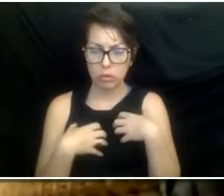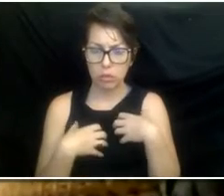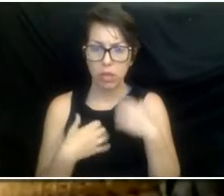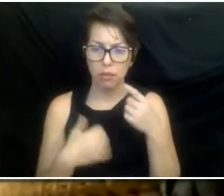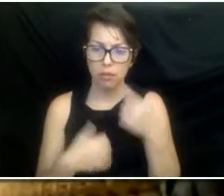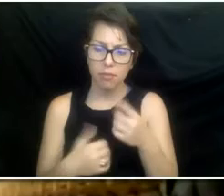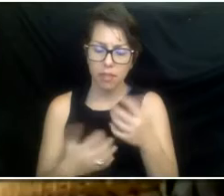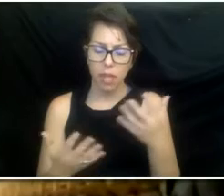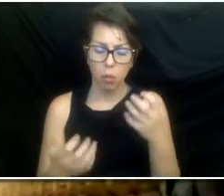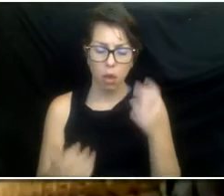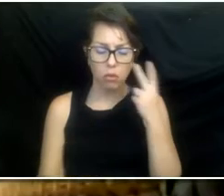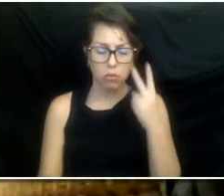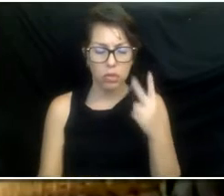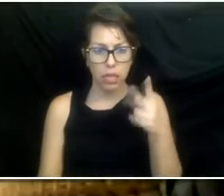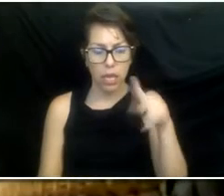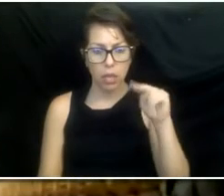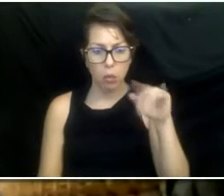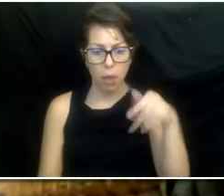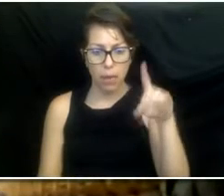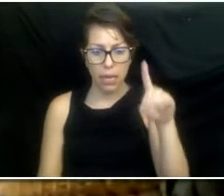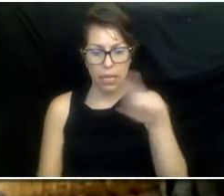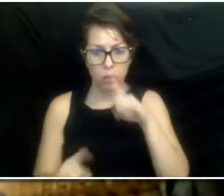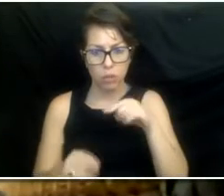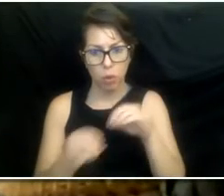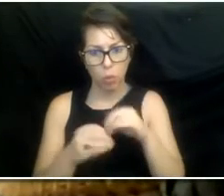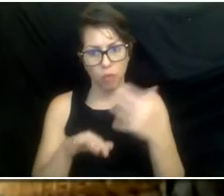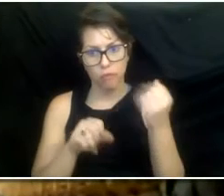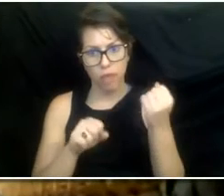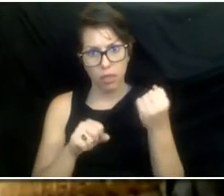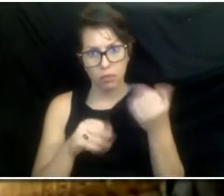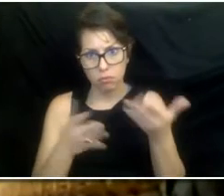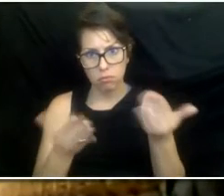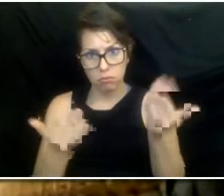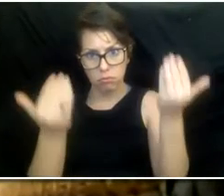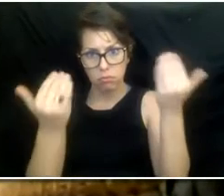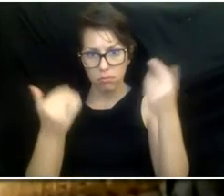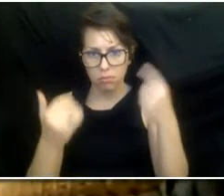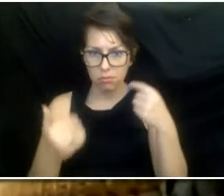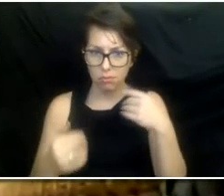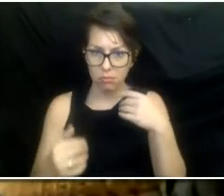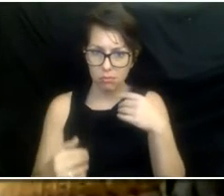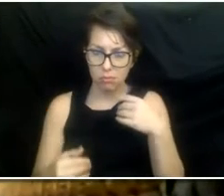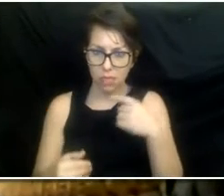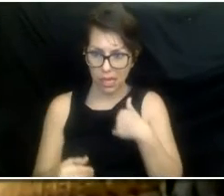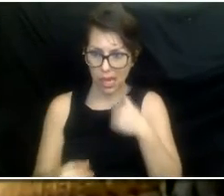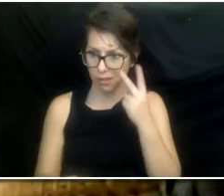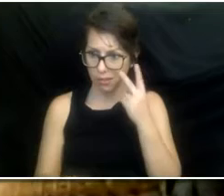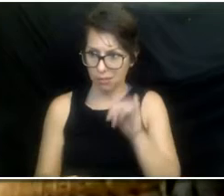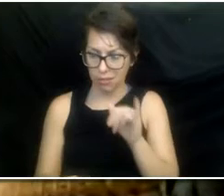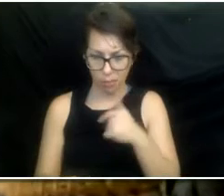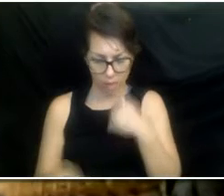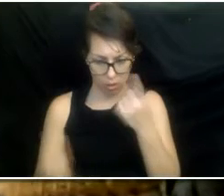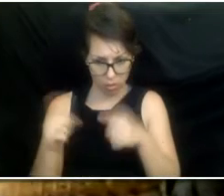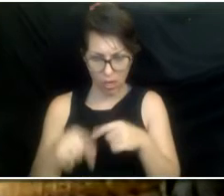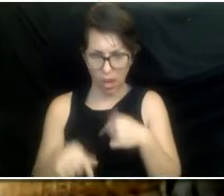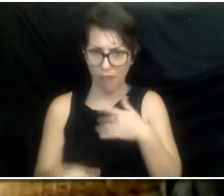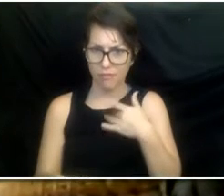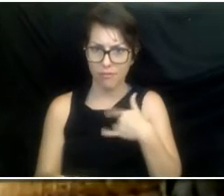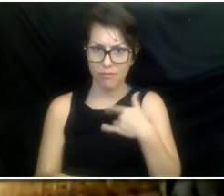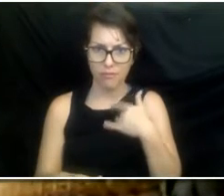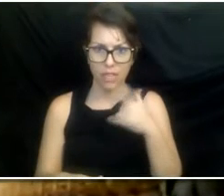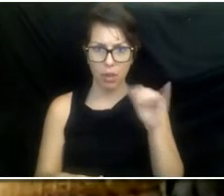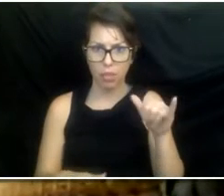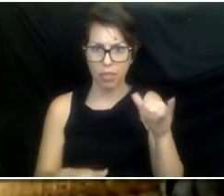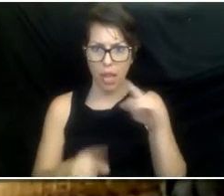testifying um if you could incorporate this maybe in your testimony so I I don't have to ask each of you uh each